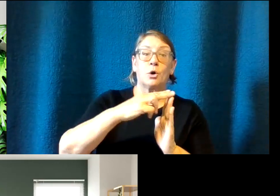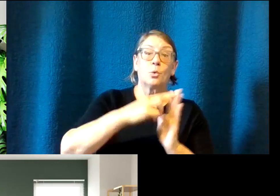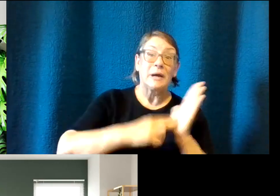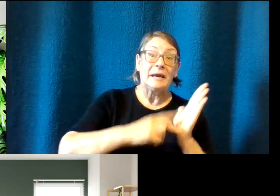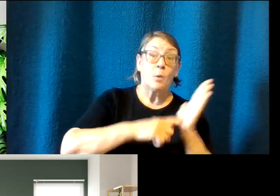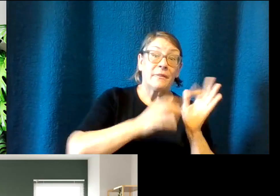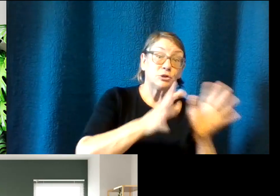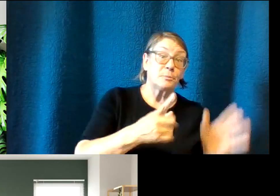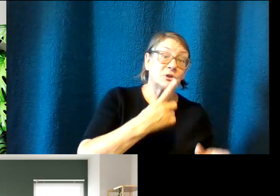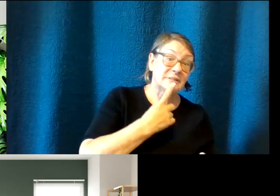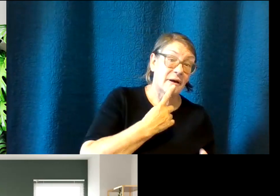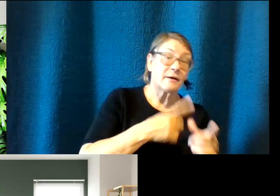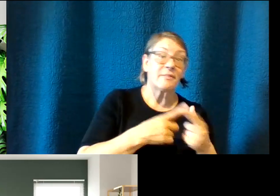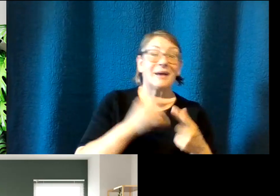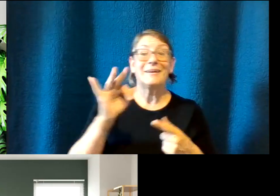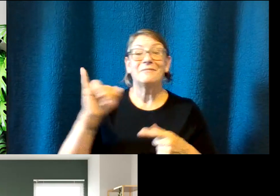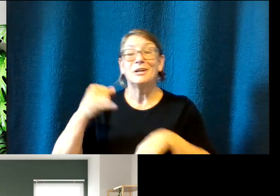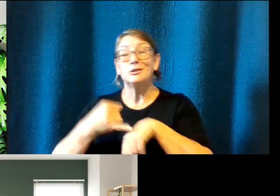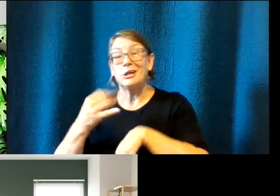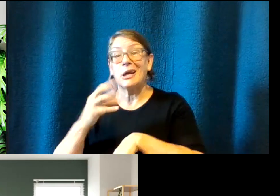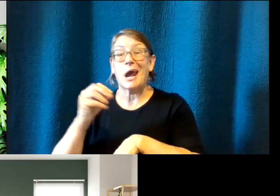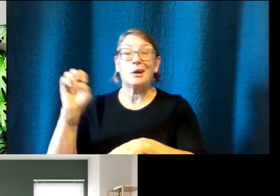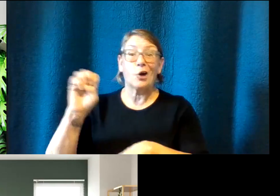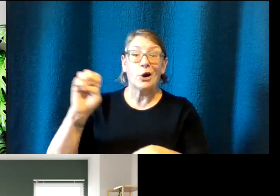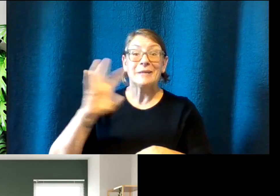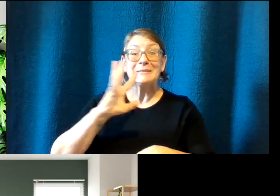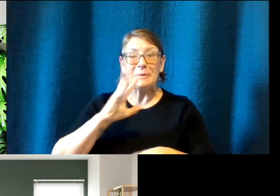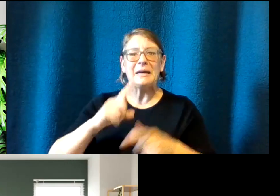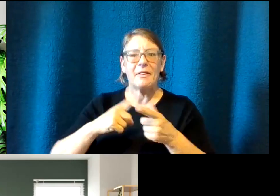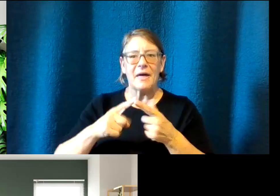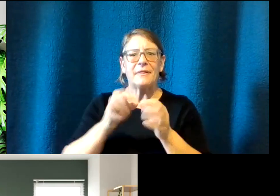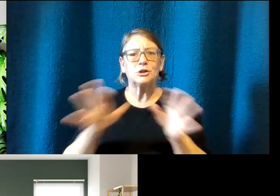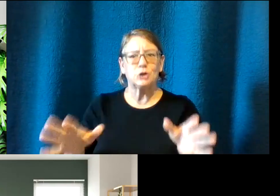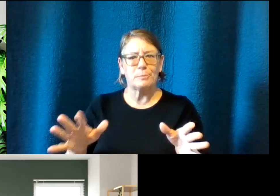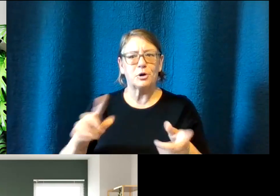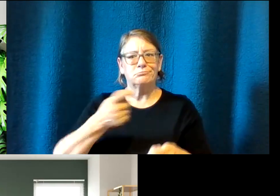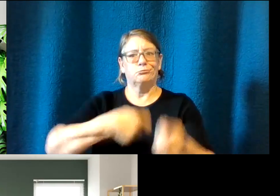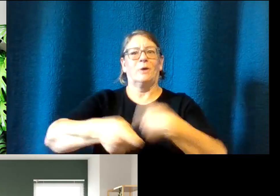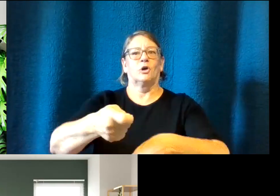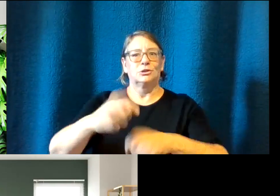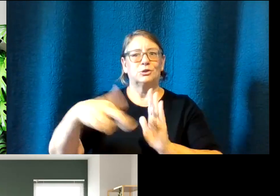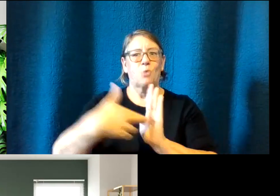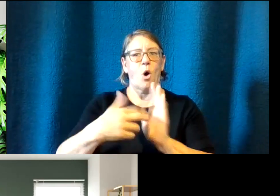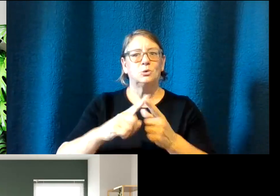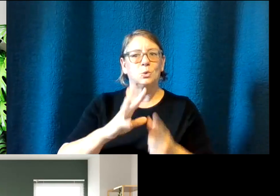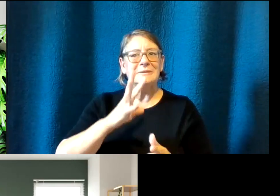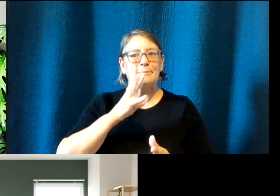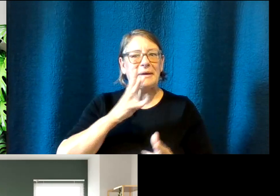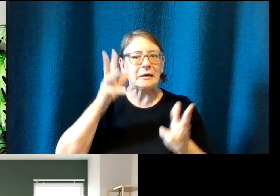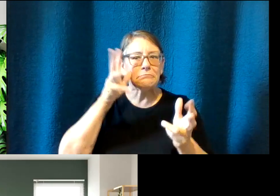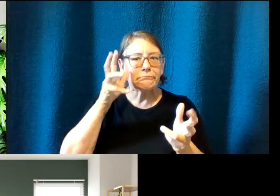saying. And then if Jeannie and Ernest speak, then the interpreter reverses their role. So they need